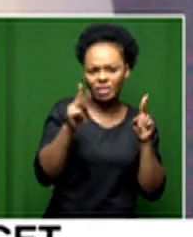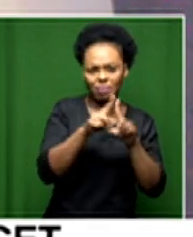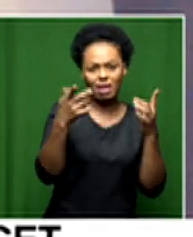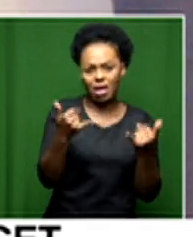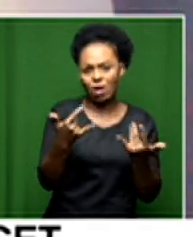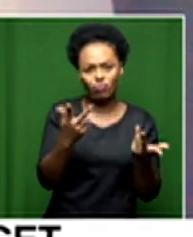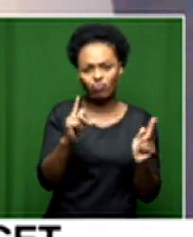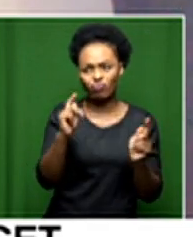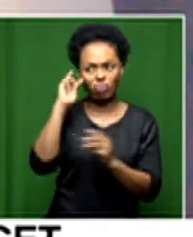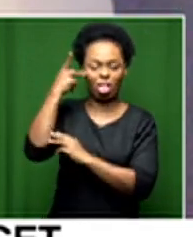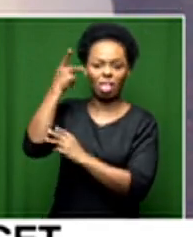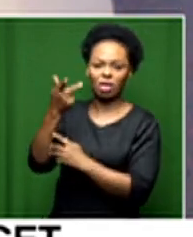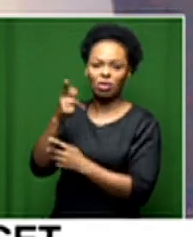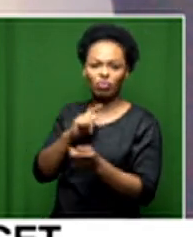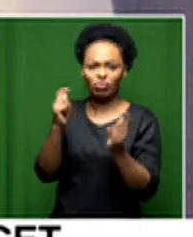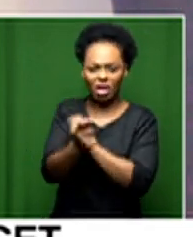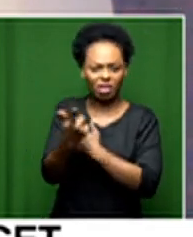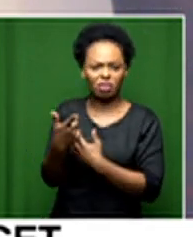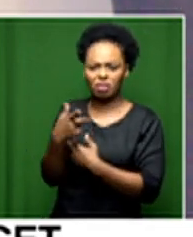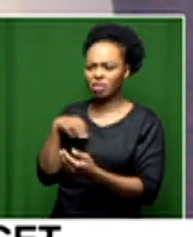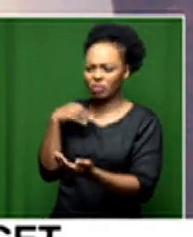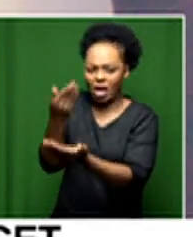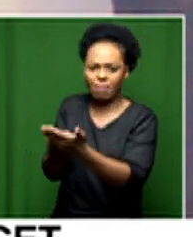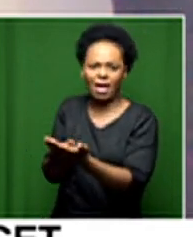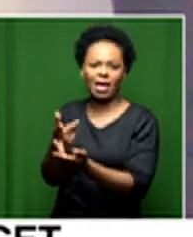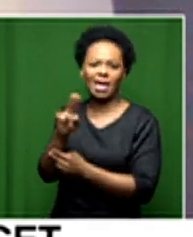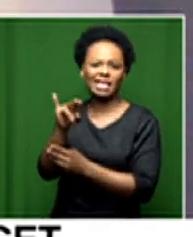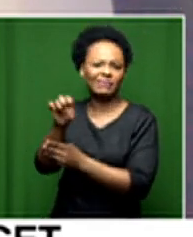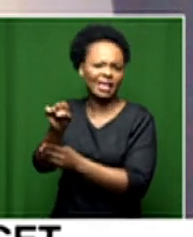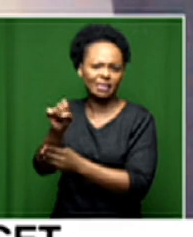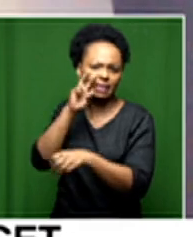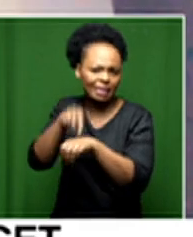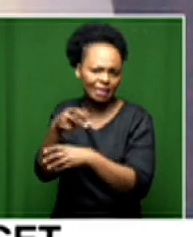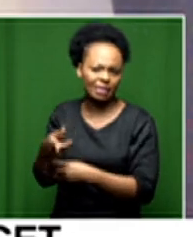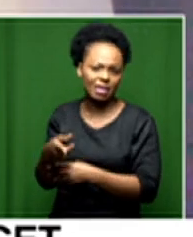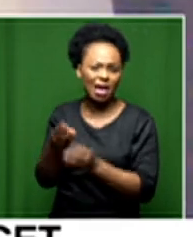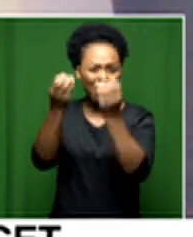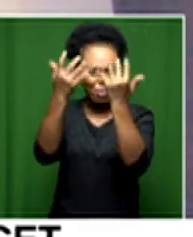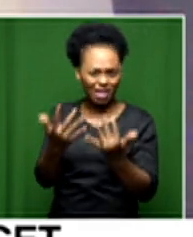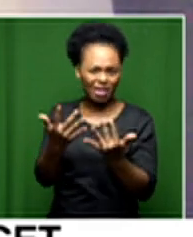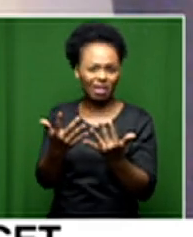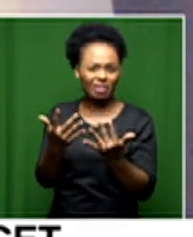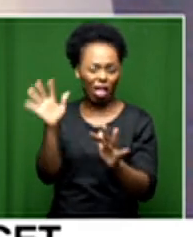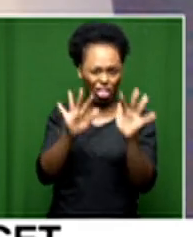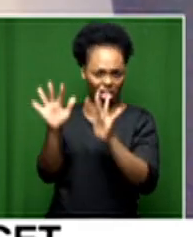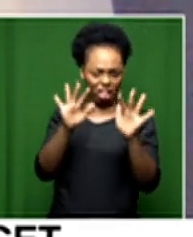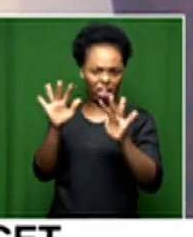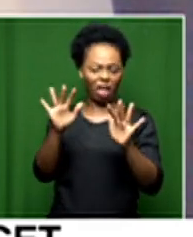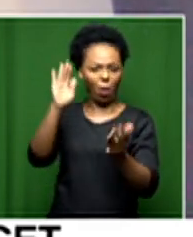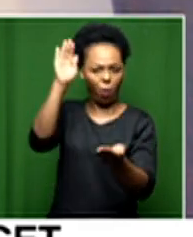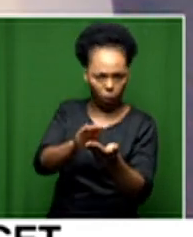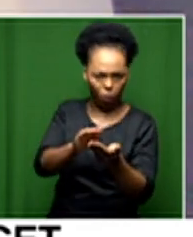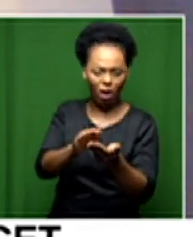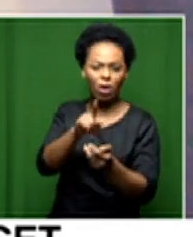to apply for NSFAS because of change in circumstances. So in other words, the budget shortfall is as a result of